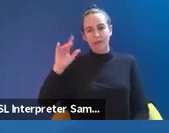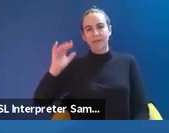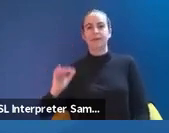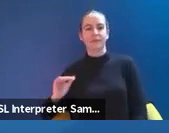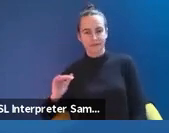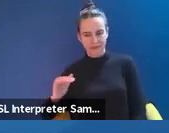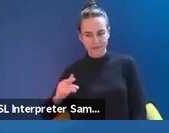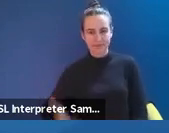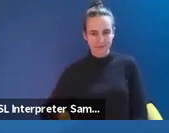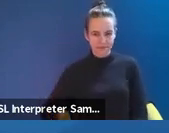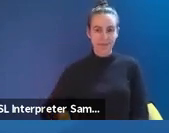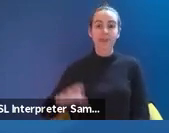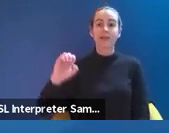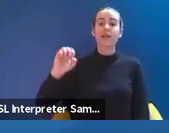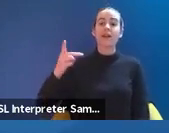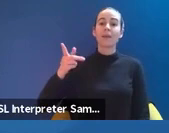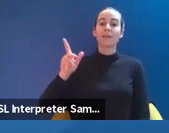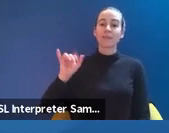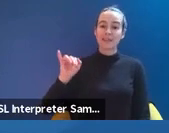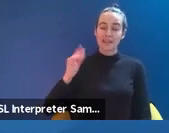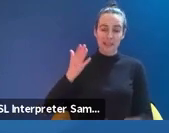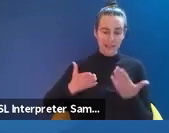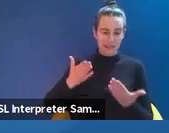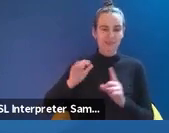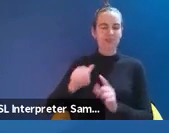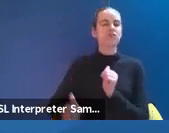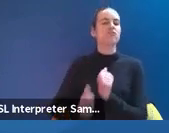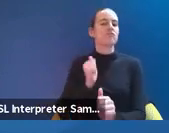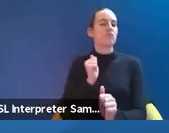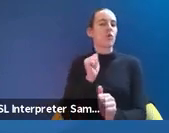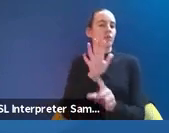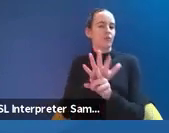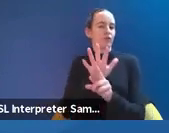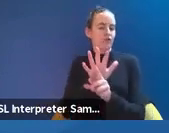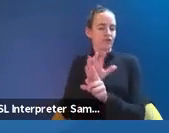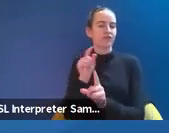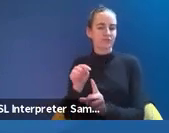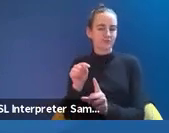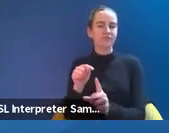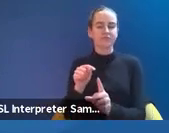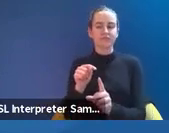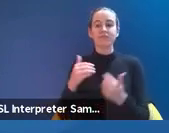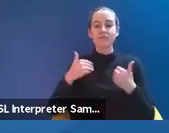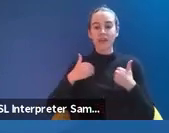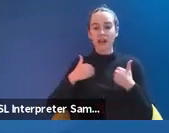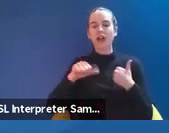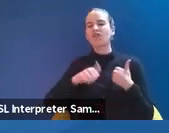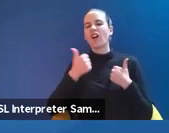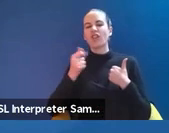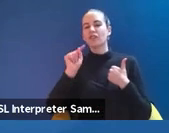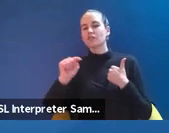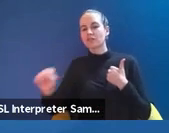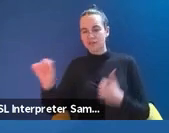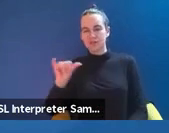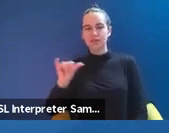may have heard of the Epley. That's probably the one that's most well known, but there's also the Semont, and there's a few other ones